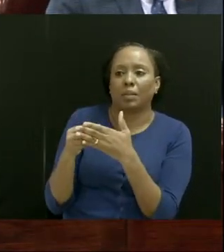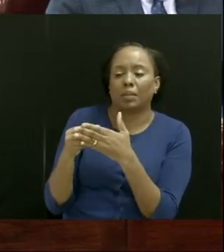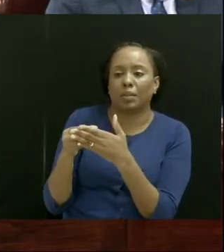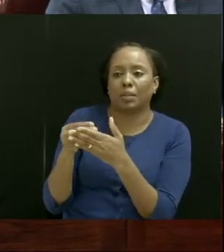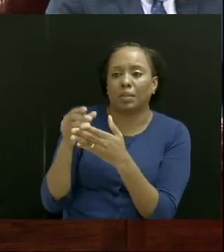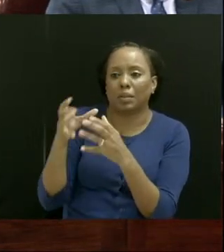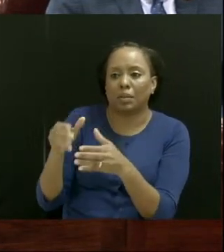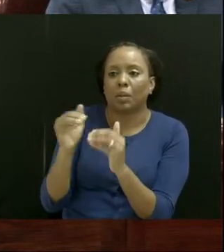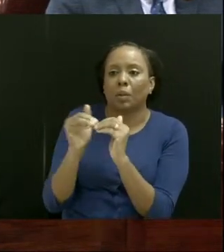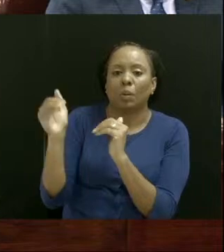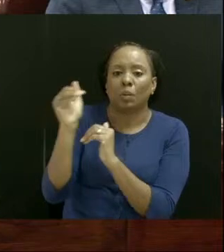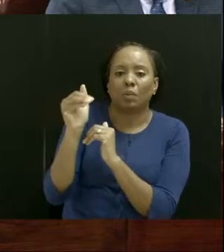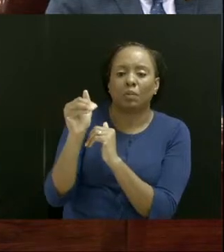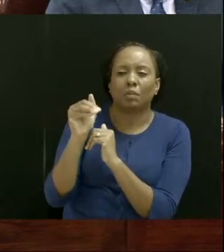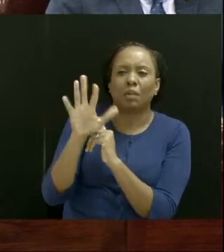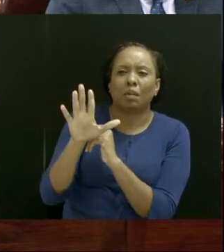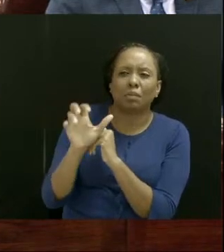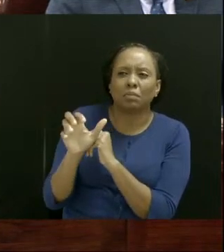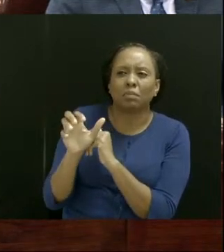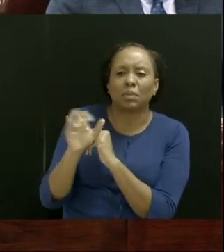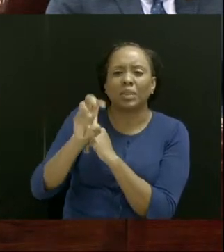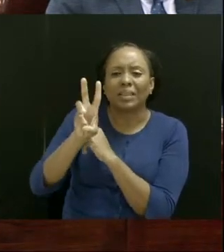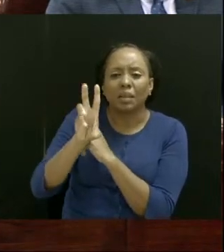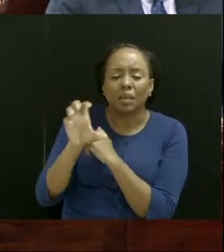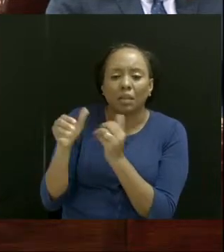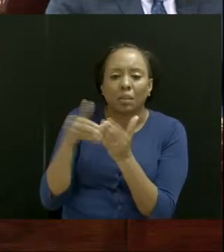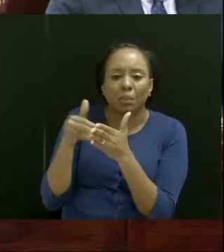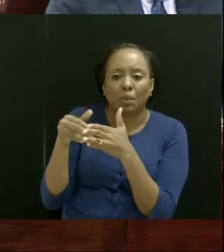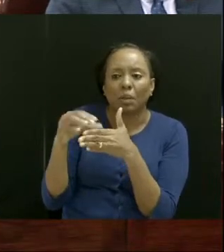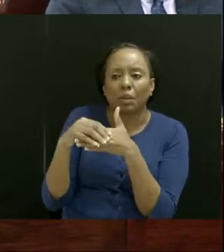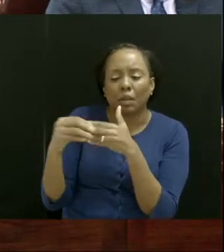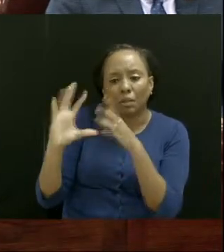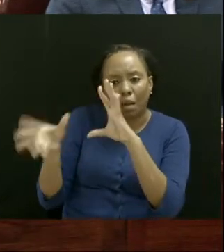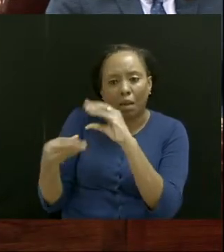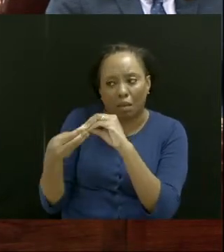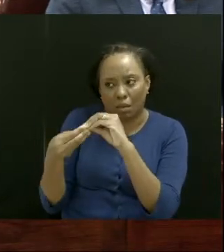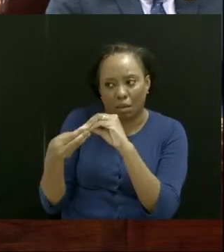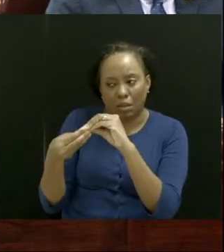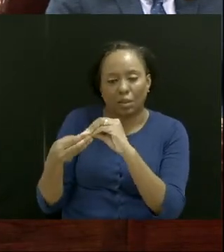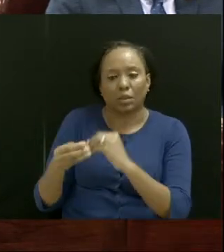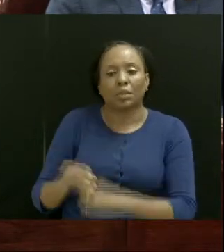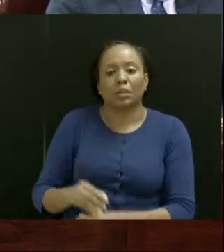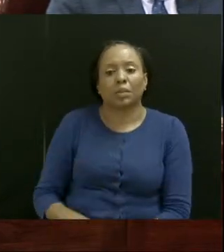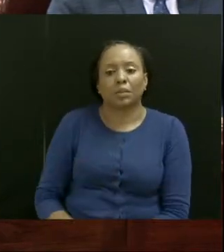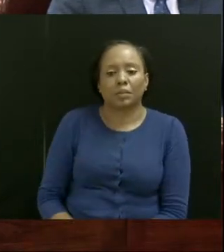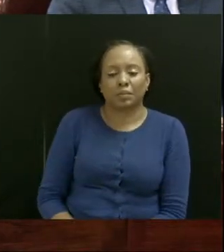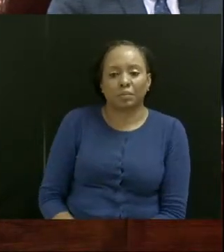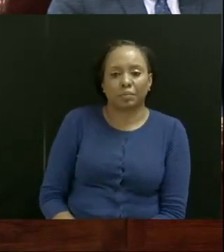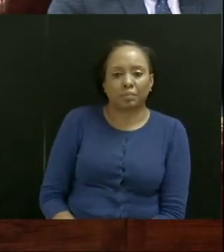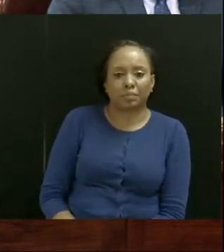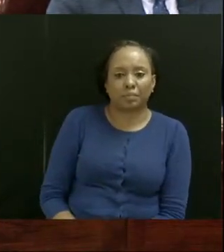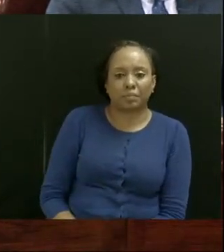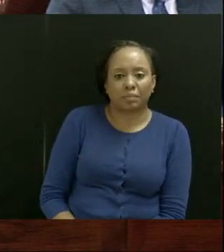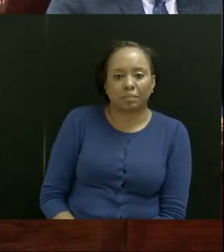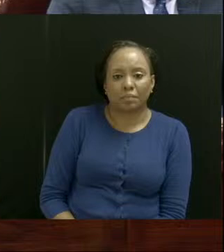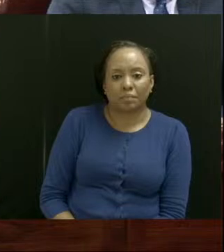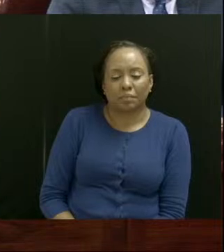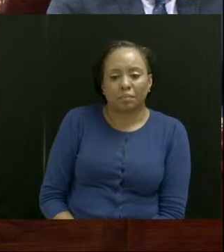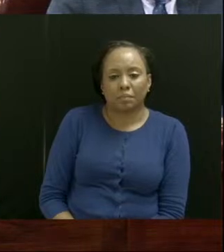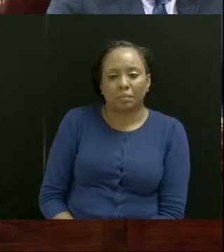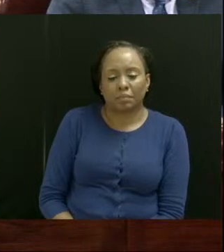over 500, nearly $600 million all told. If you talk of statutory